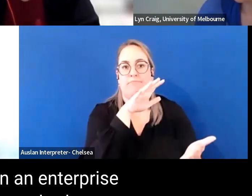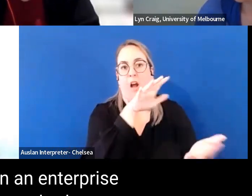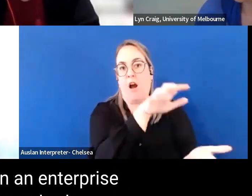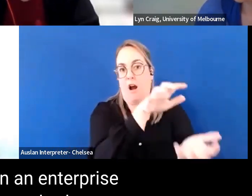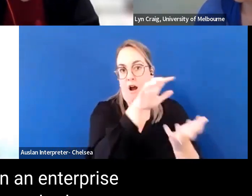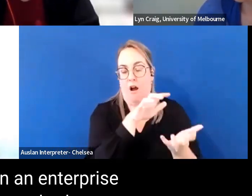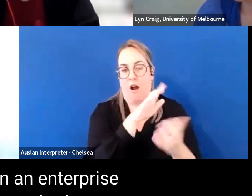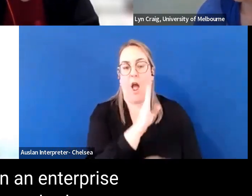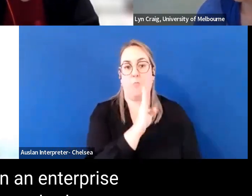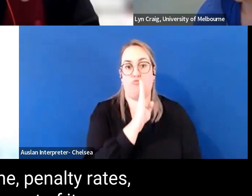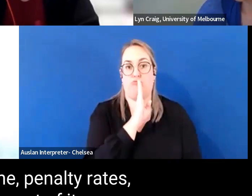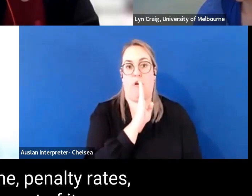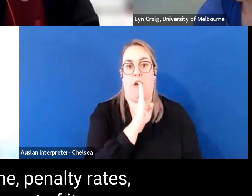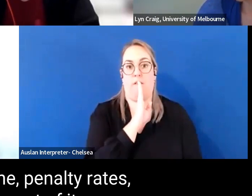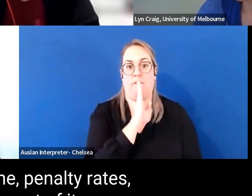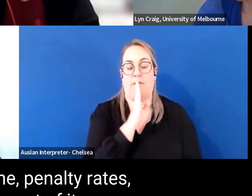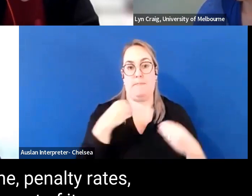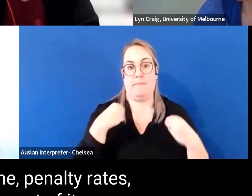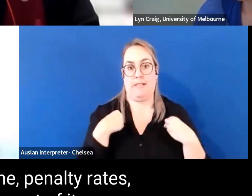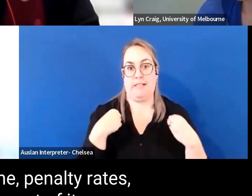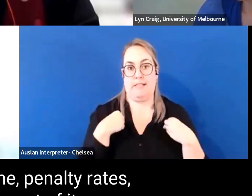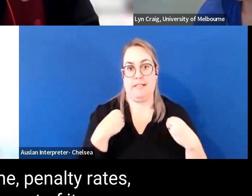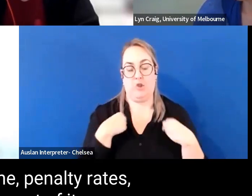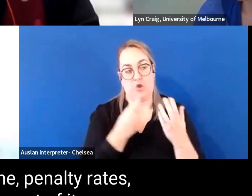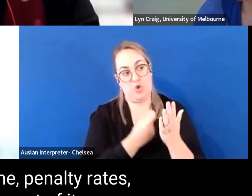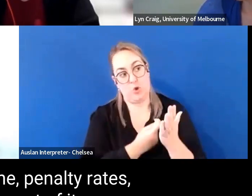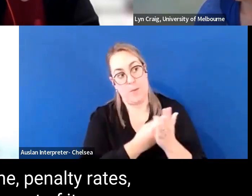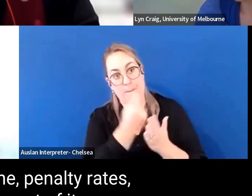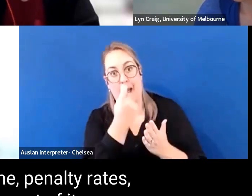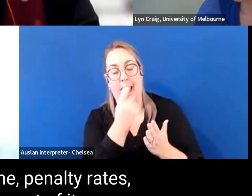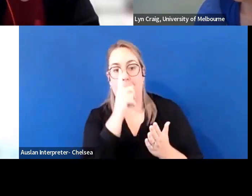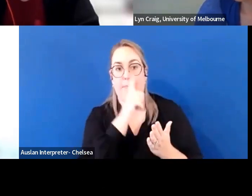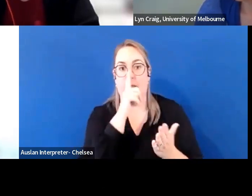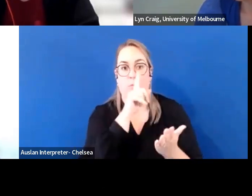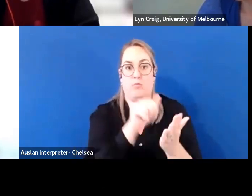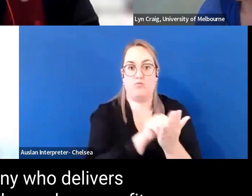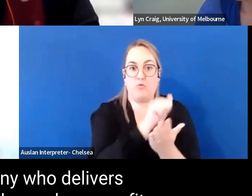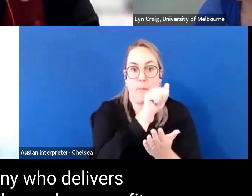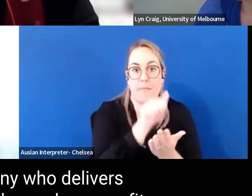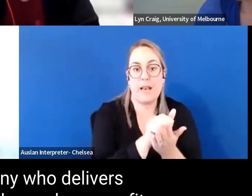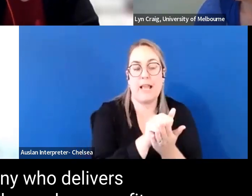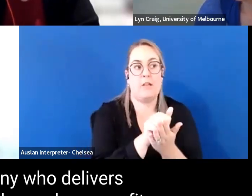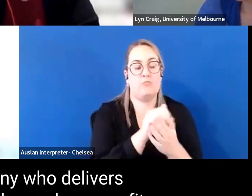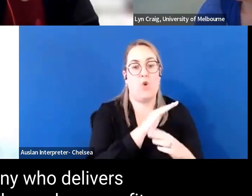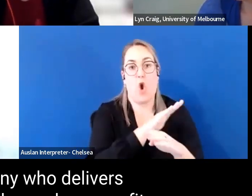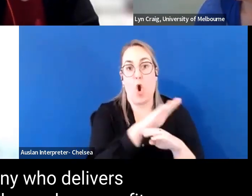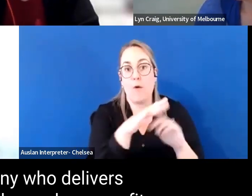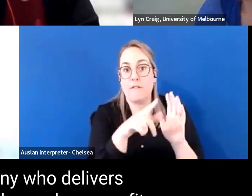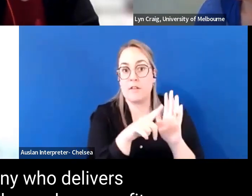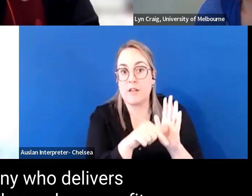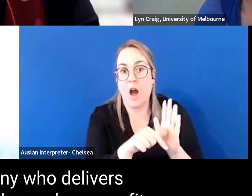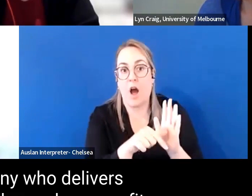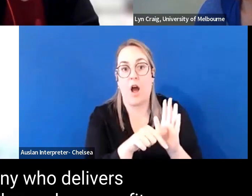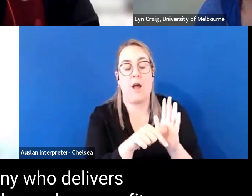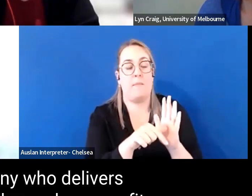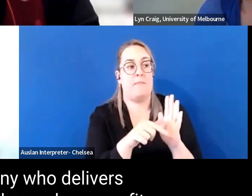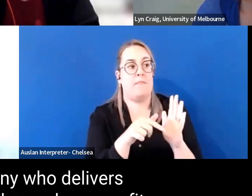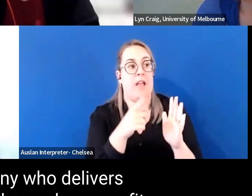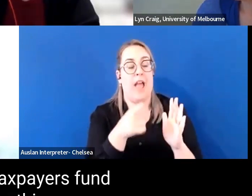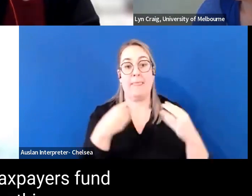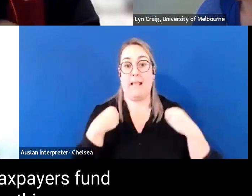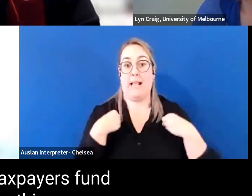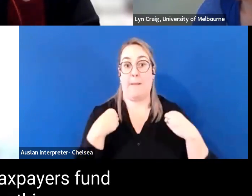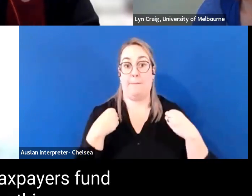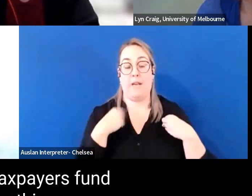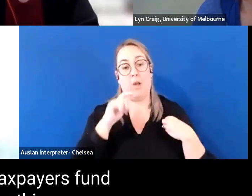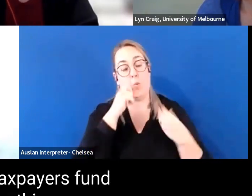on an enterprise agreement rate with overtime, penalty rates, all the rest of it. The company who delivers that service also makes a profit,